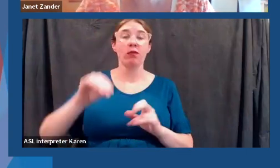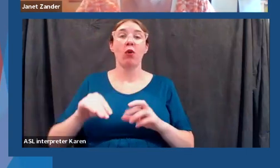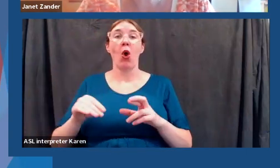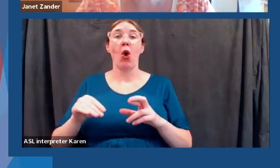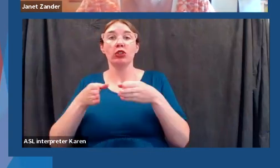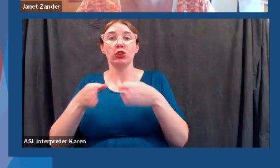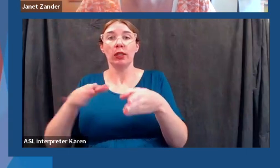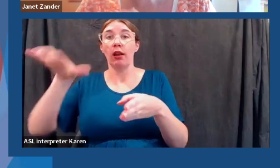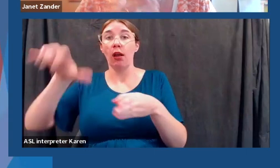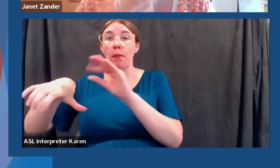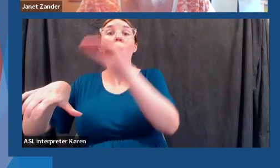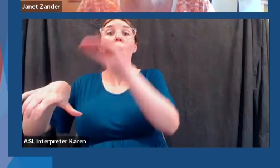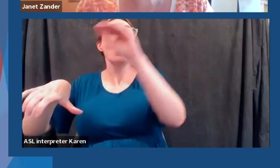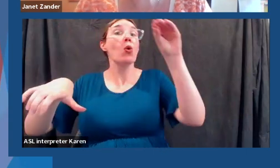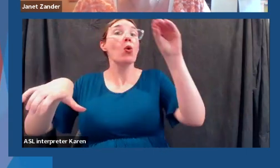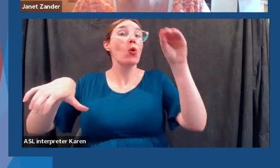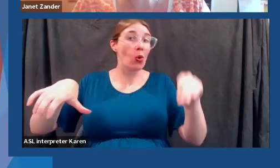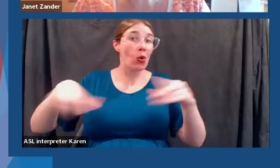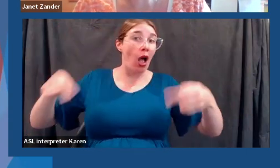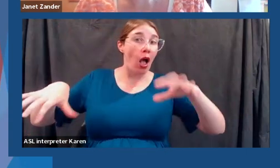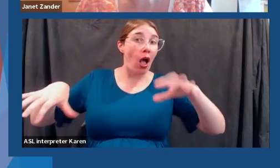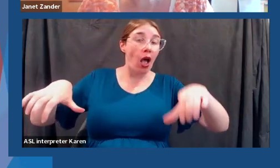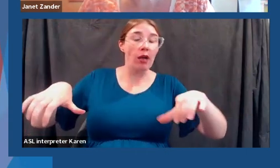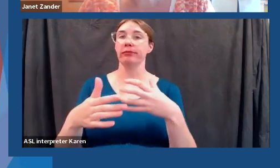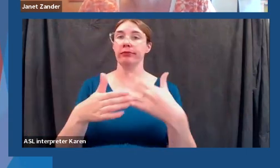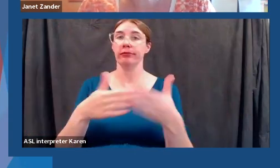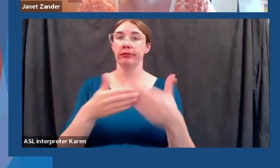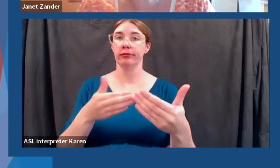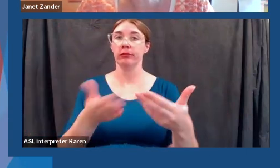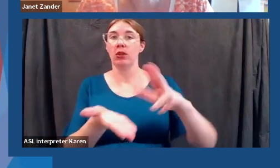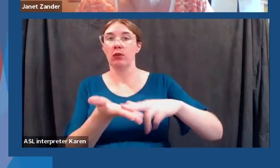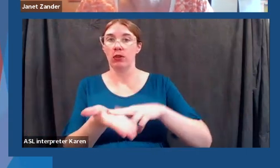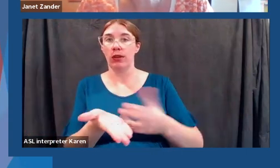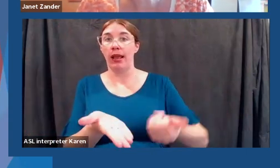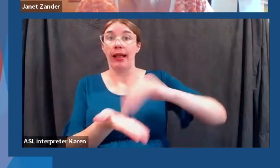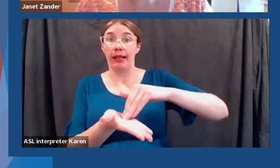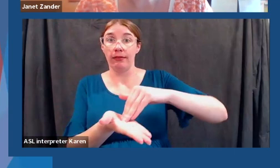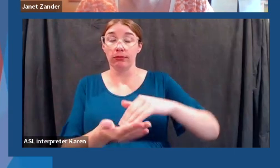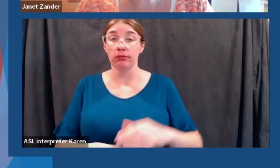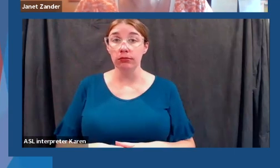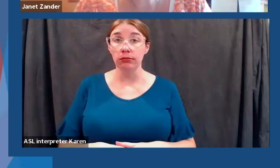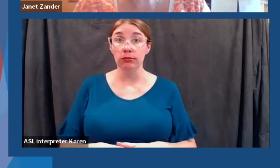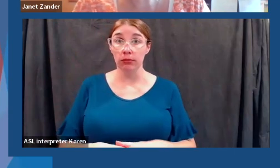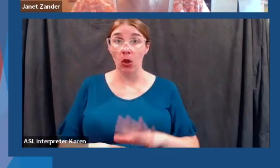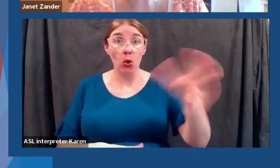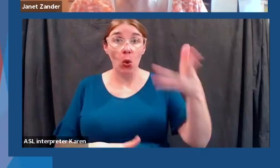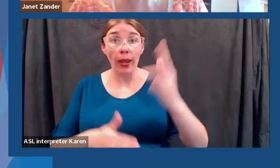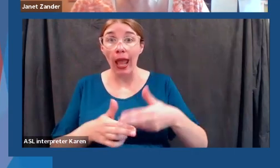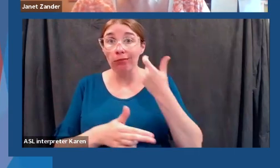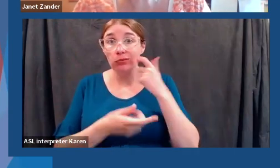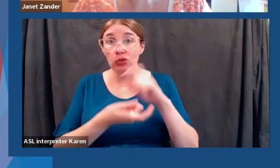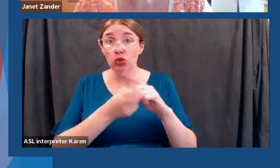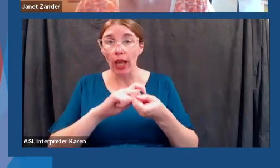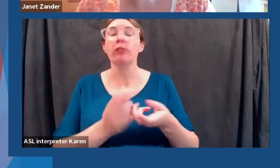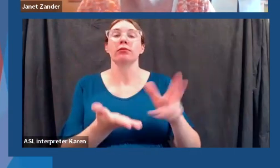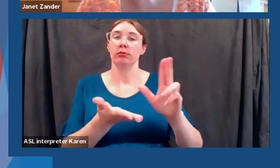address, they need to register to vote again. Perhaps someone has changed their name. They would also need to get